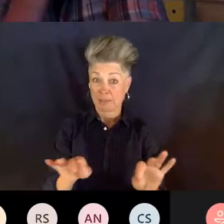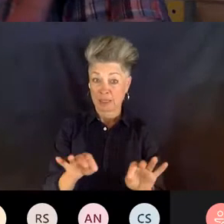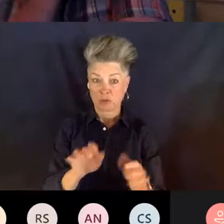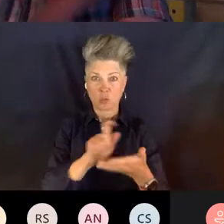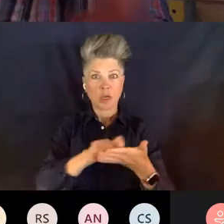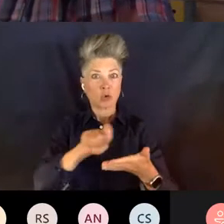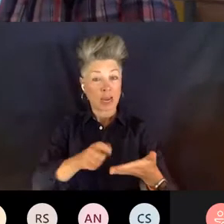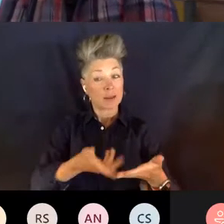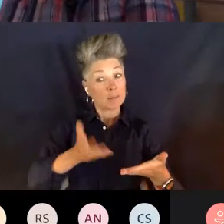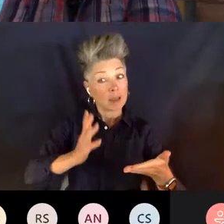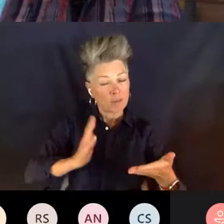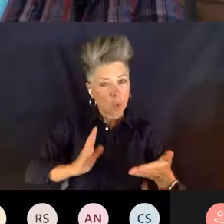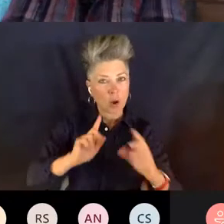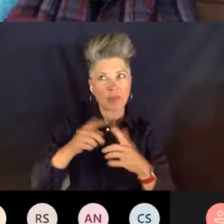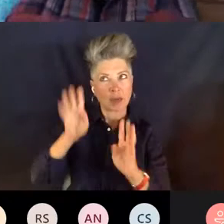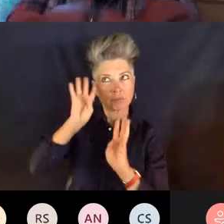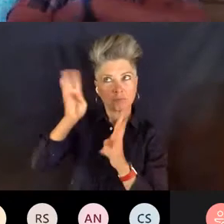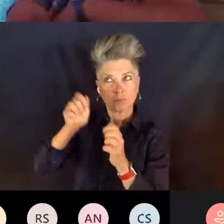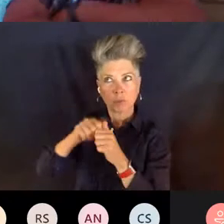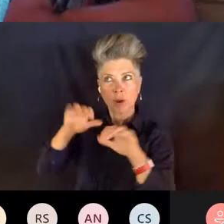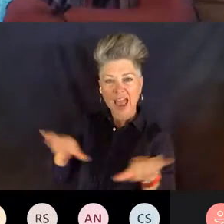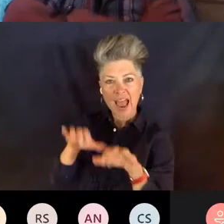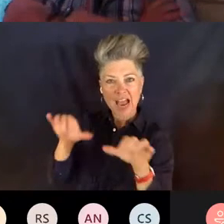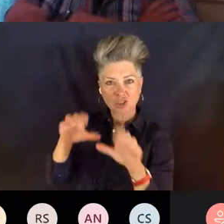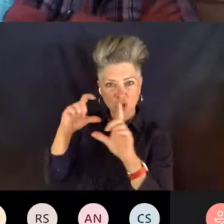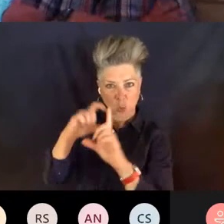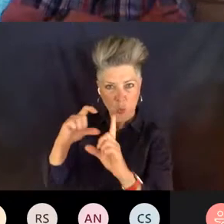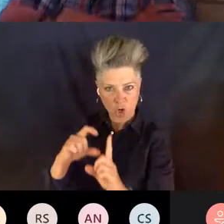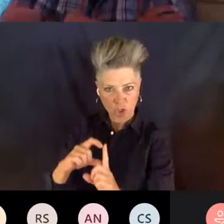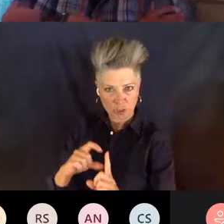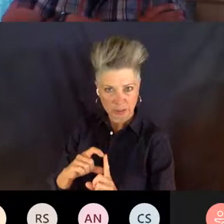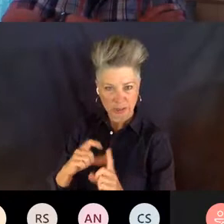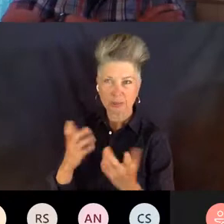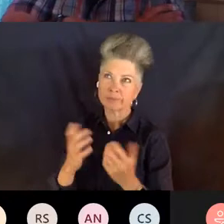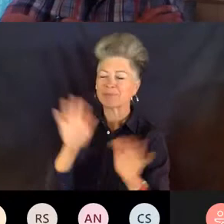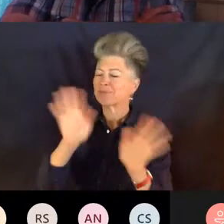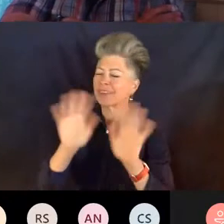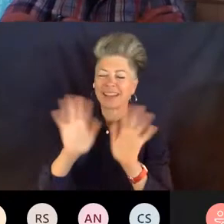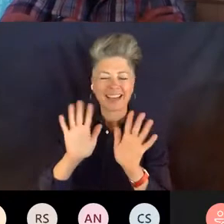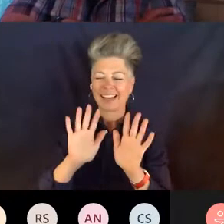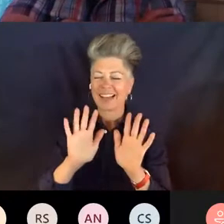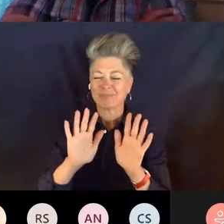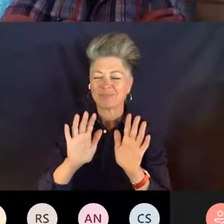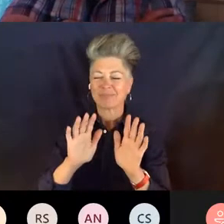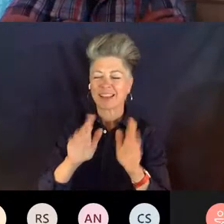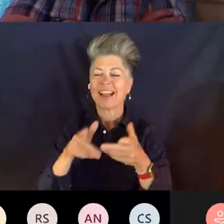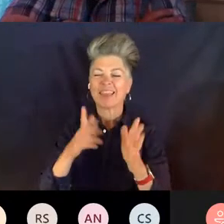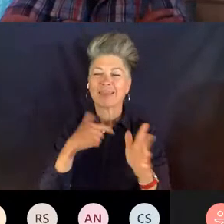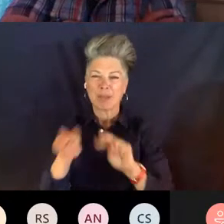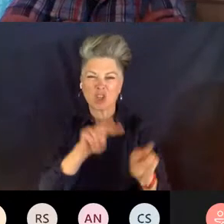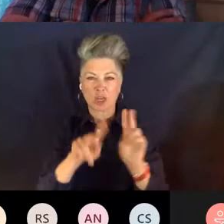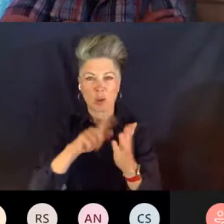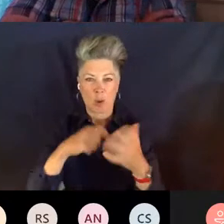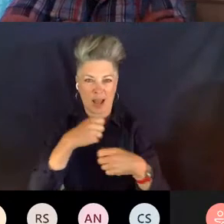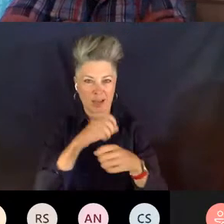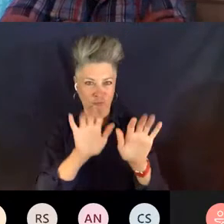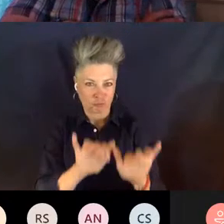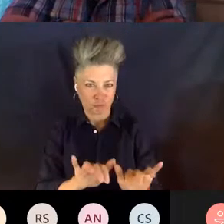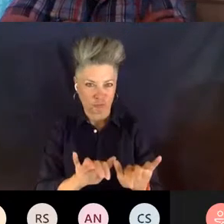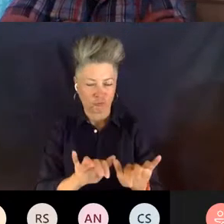up with the action words, the cause, like the, let me look at what I've created so far.